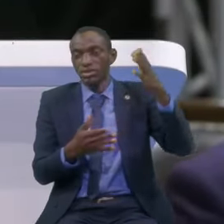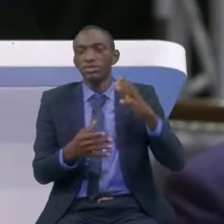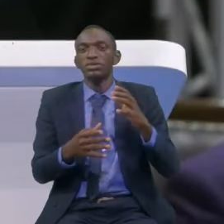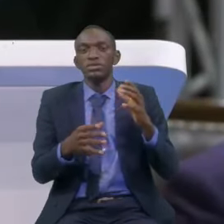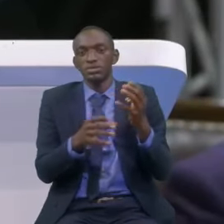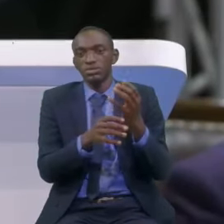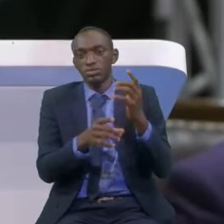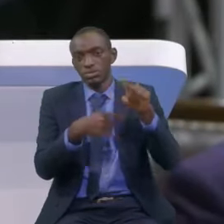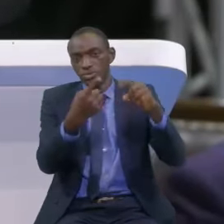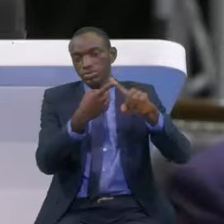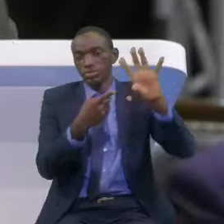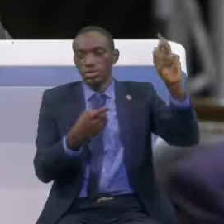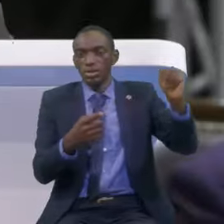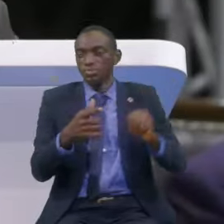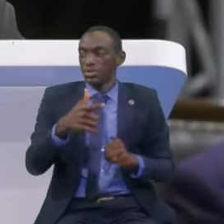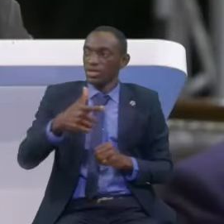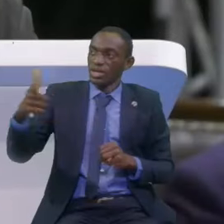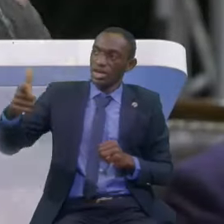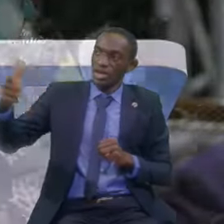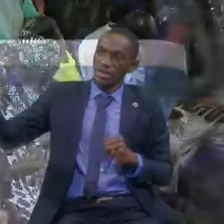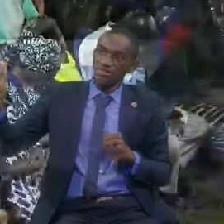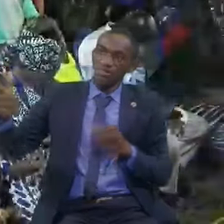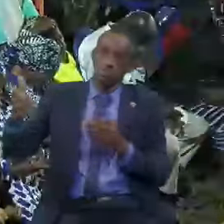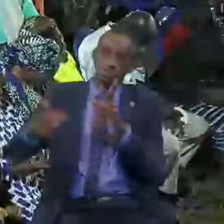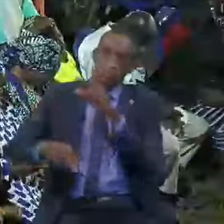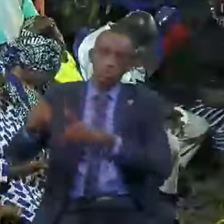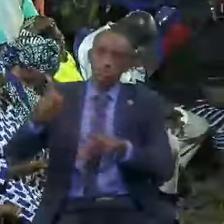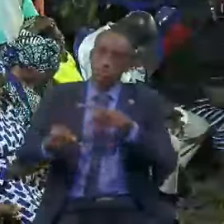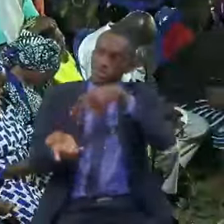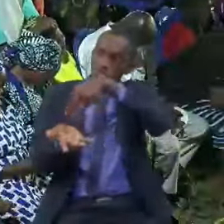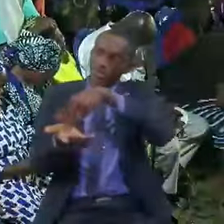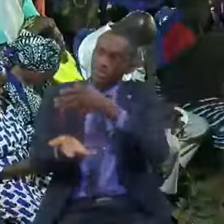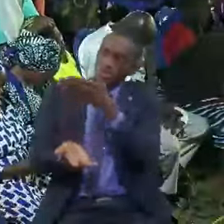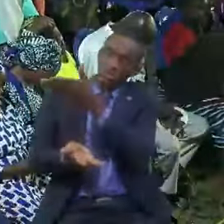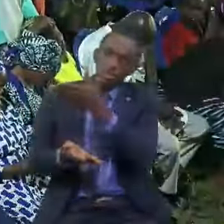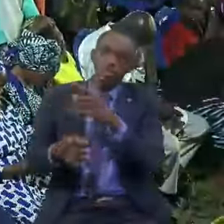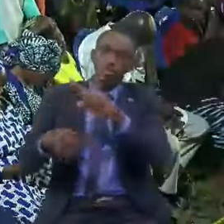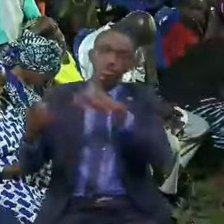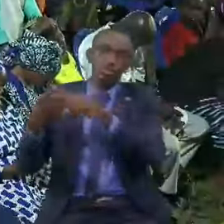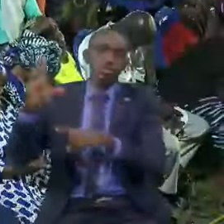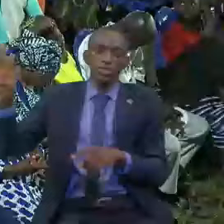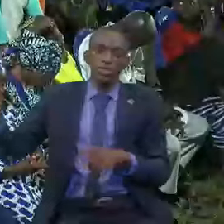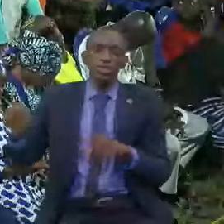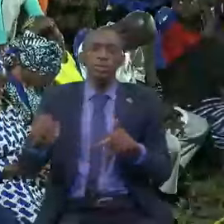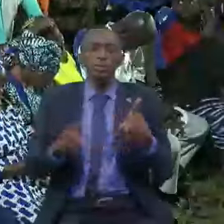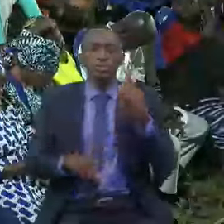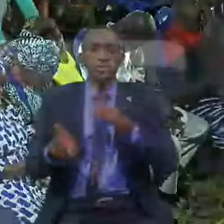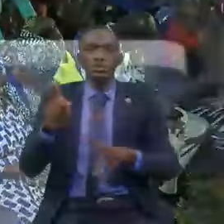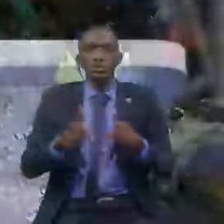here, those who are standing as those who are sitting, get to them. Toward the tent, at the main